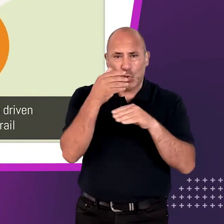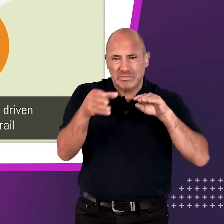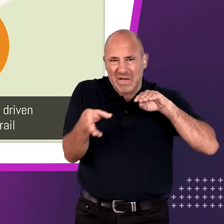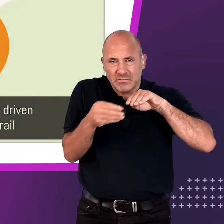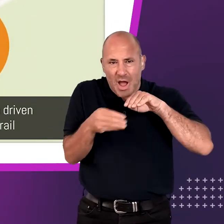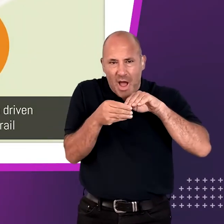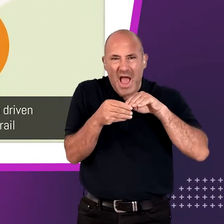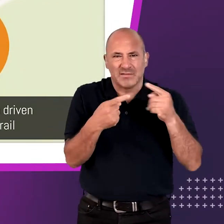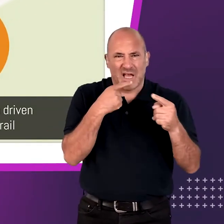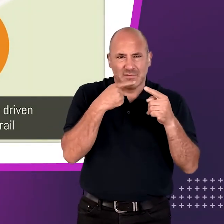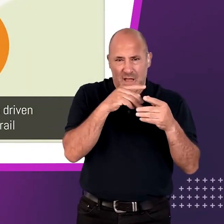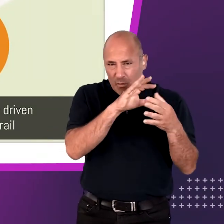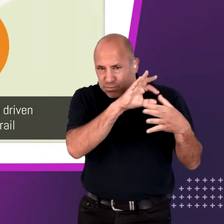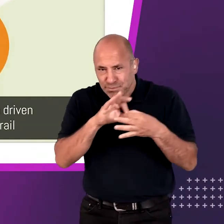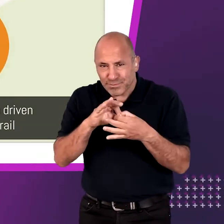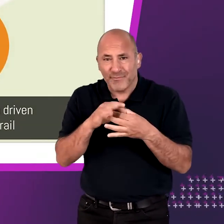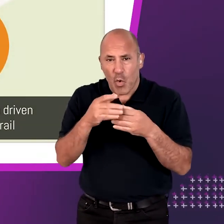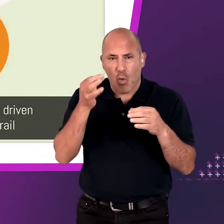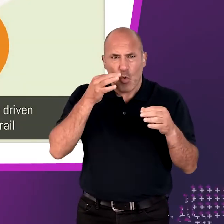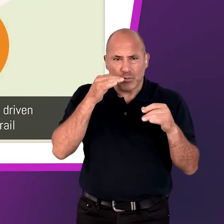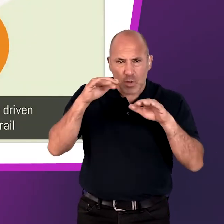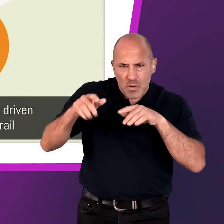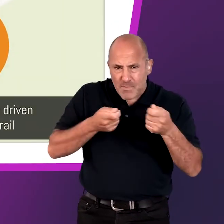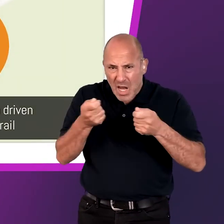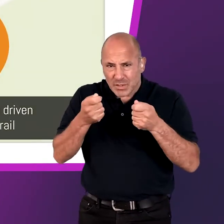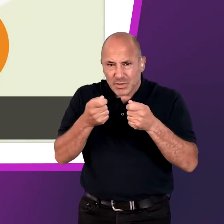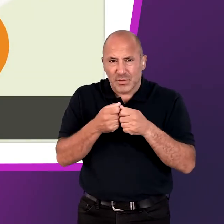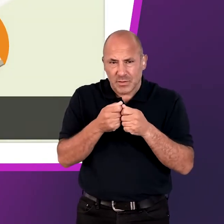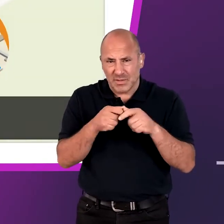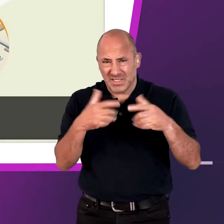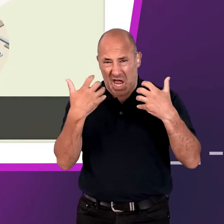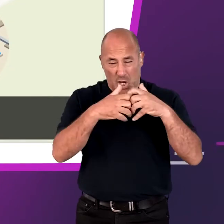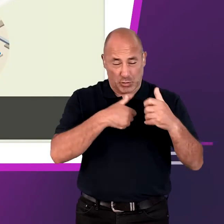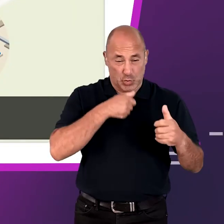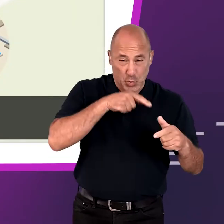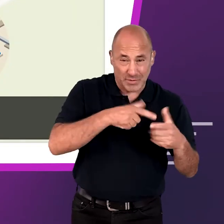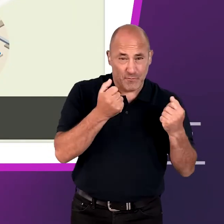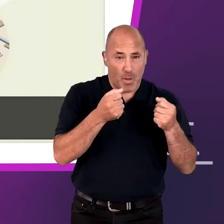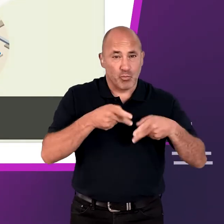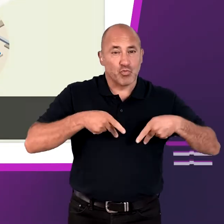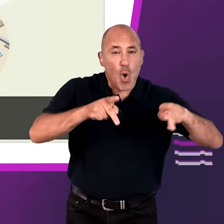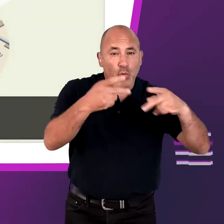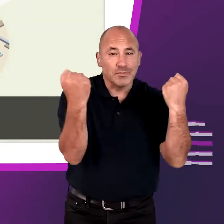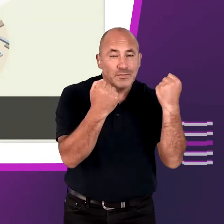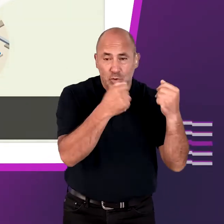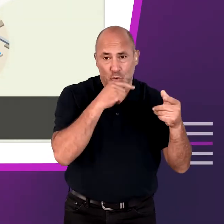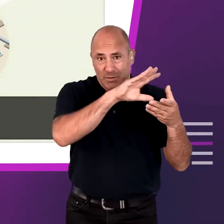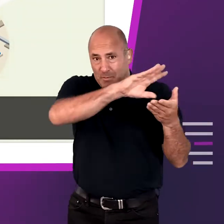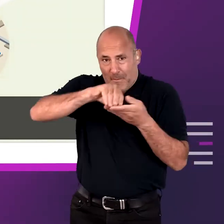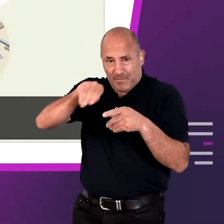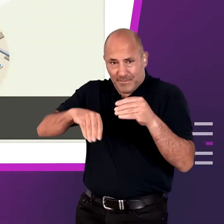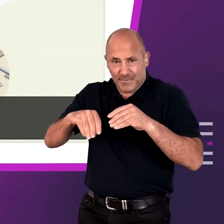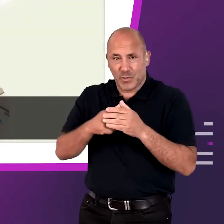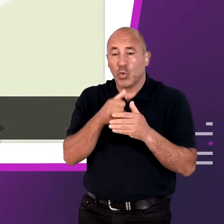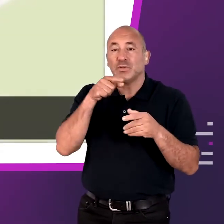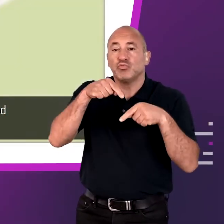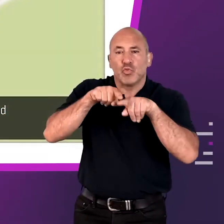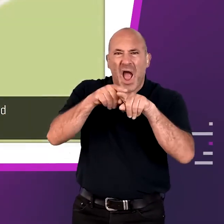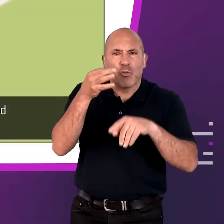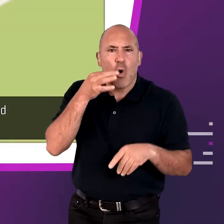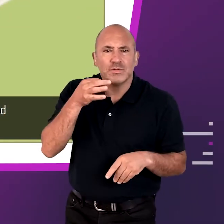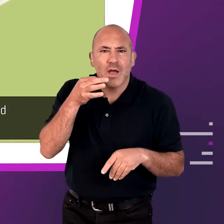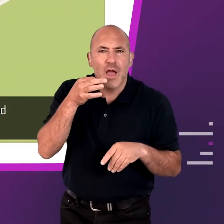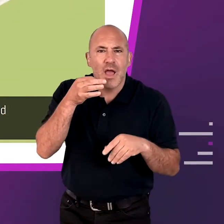and data-driven approach to surface water management within rail, utilising technologies pioneered on the highways.